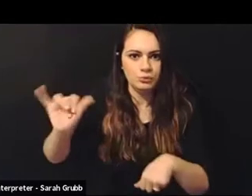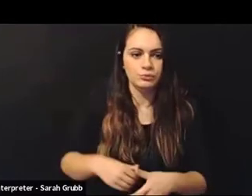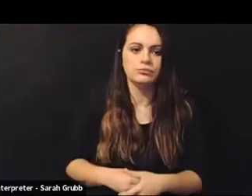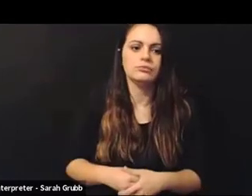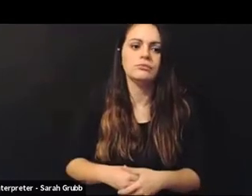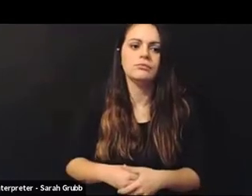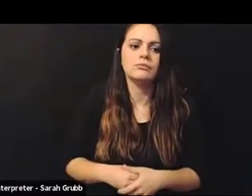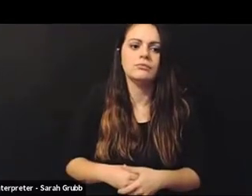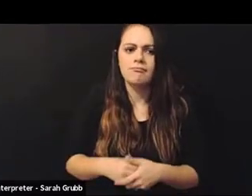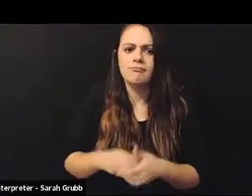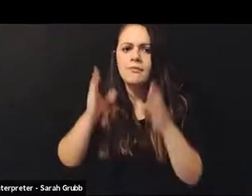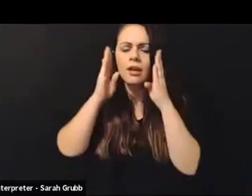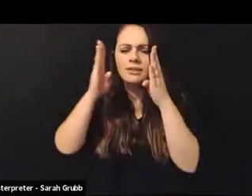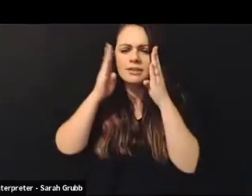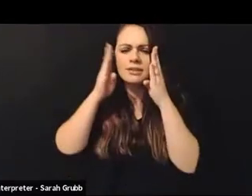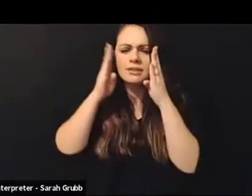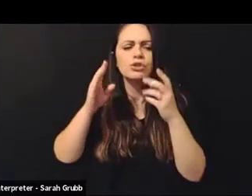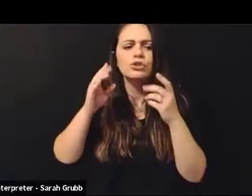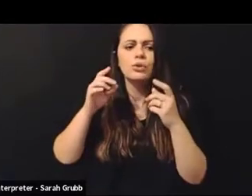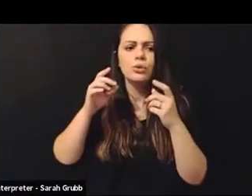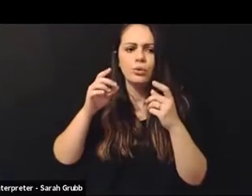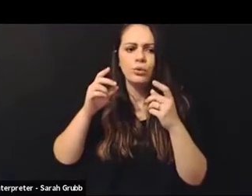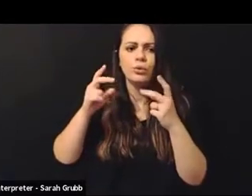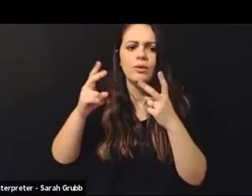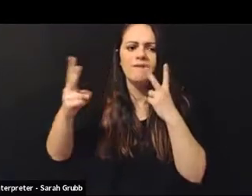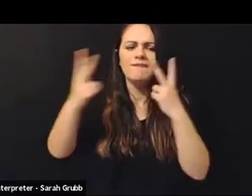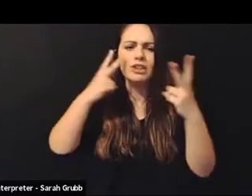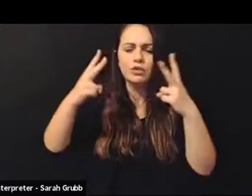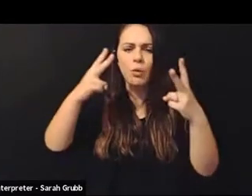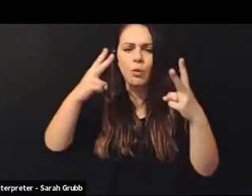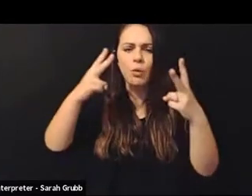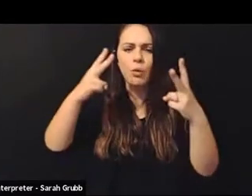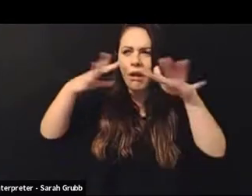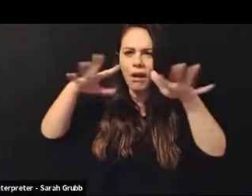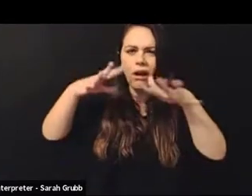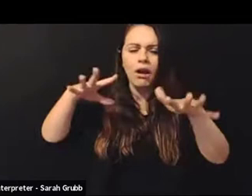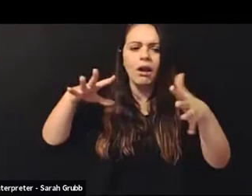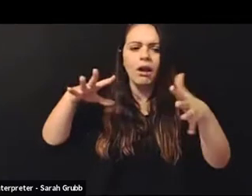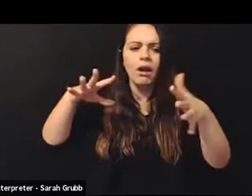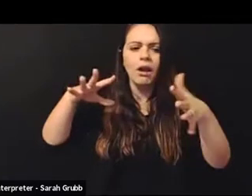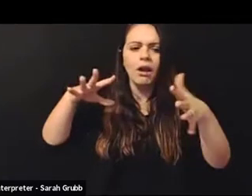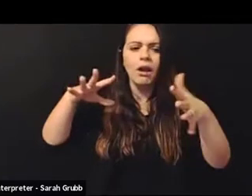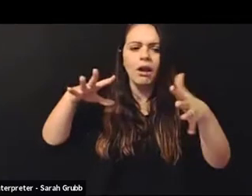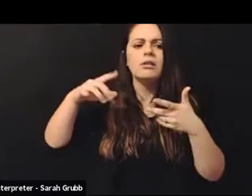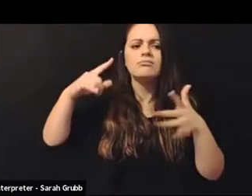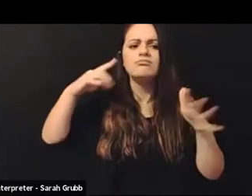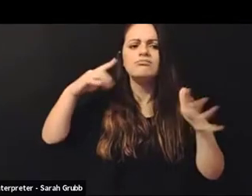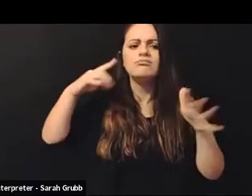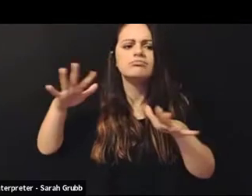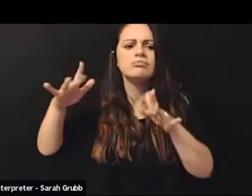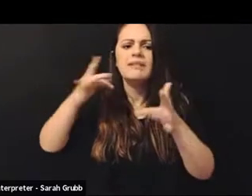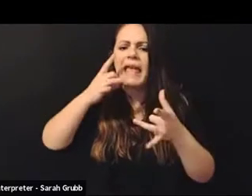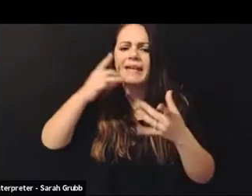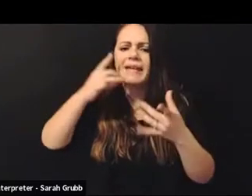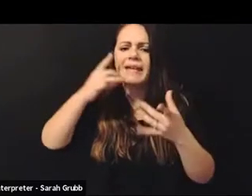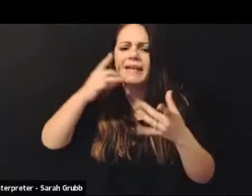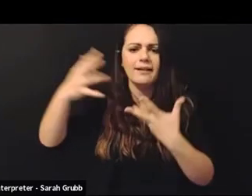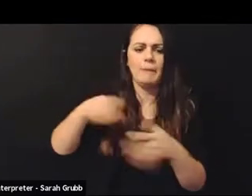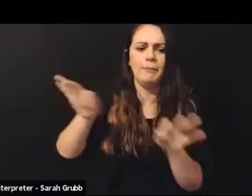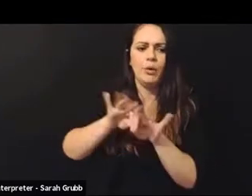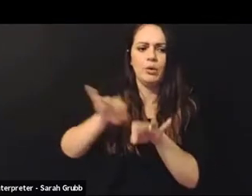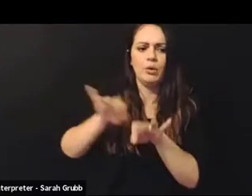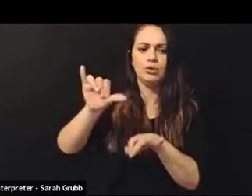and visual clutter as well as lighting, that'll be something that's important. And then a variety of seating options, especially